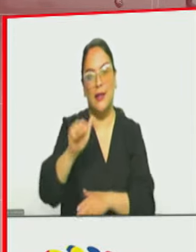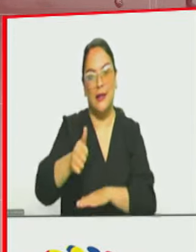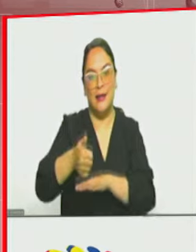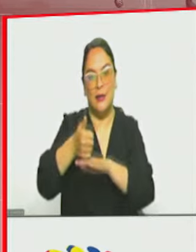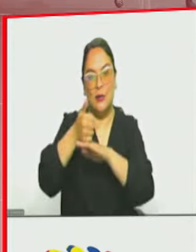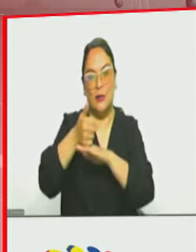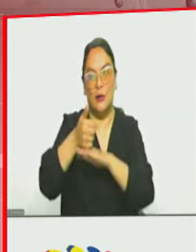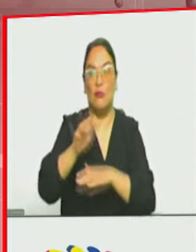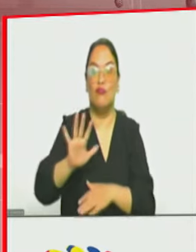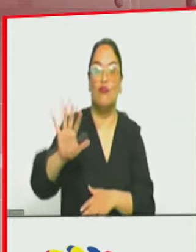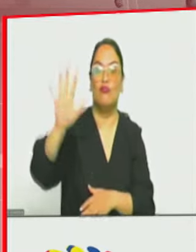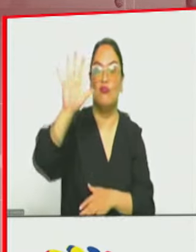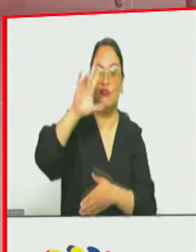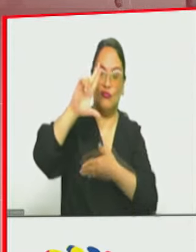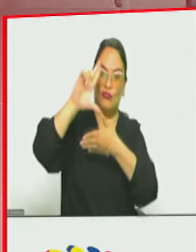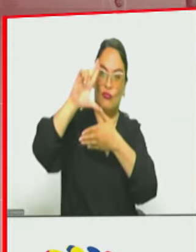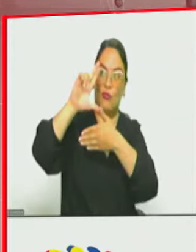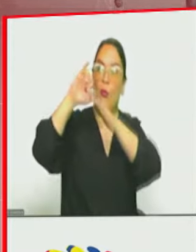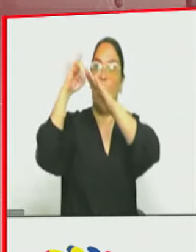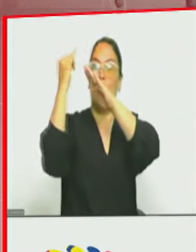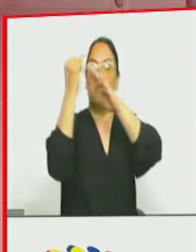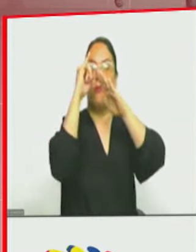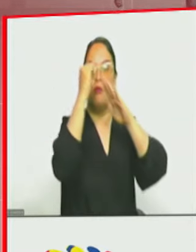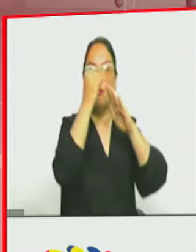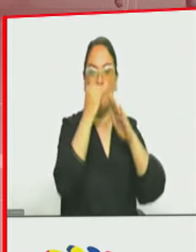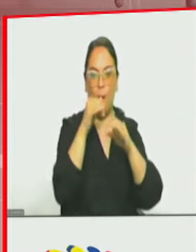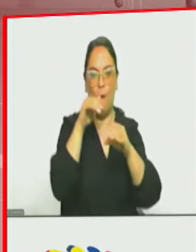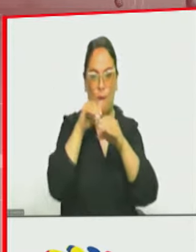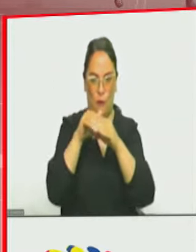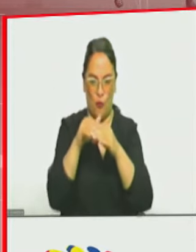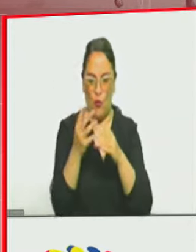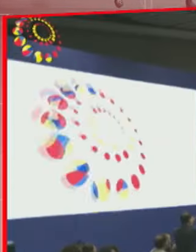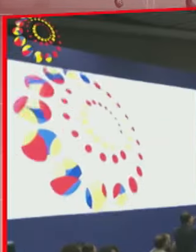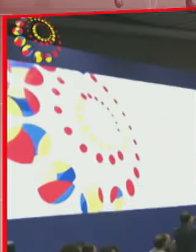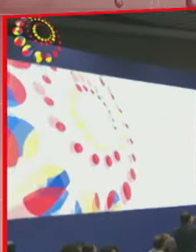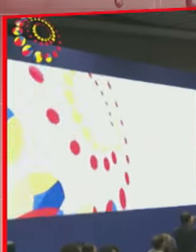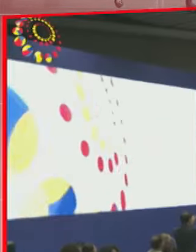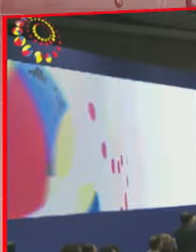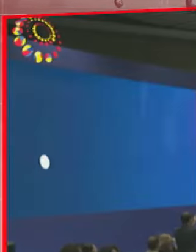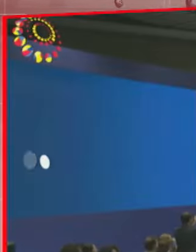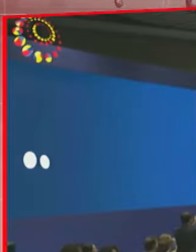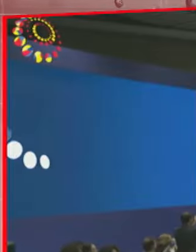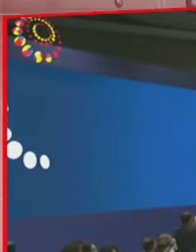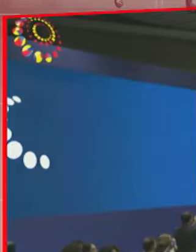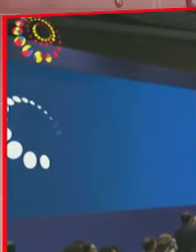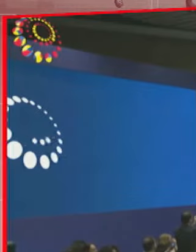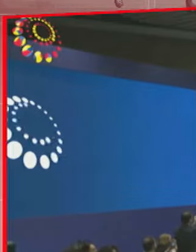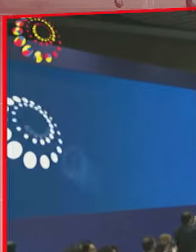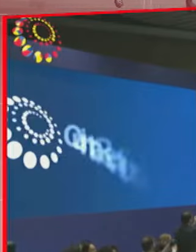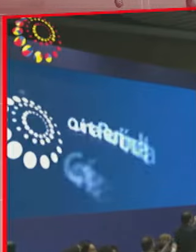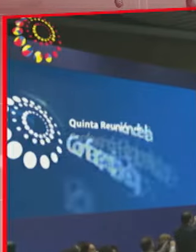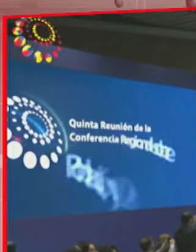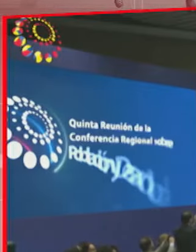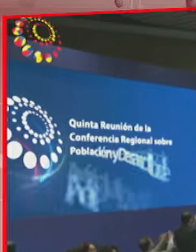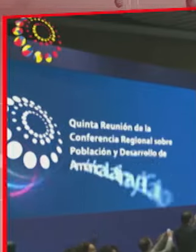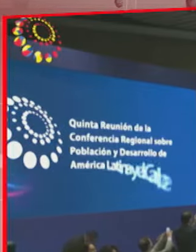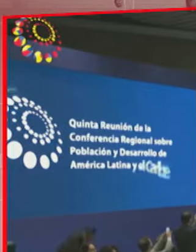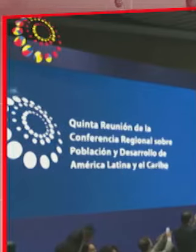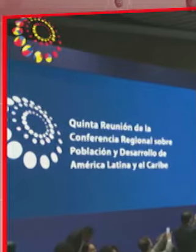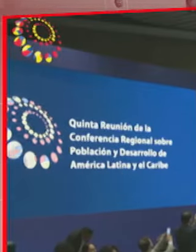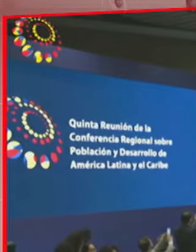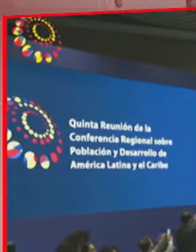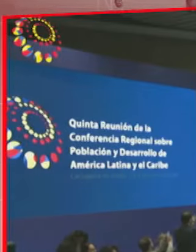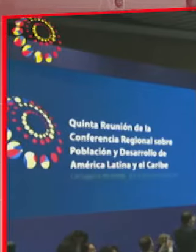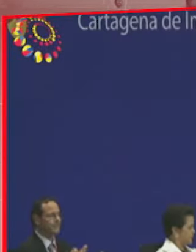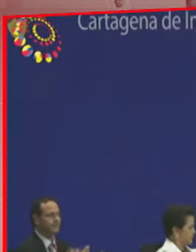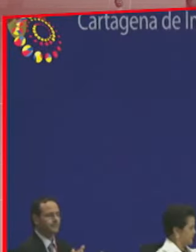held in the city of Cartagena, capital of the Department of Bolívar in Colombia. The opening of the event was